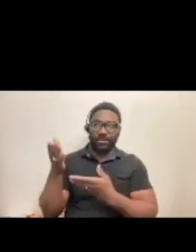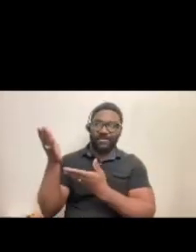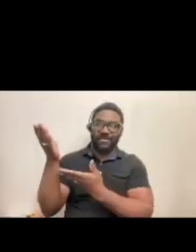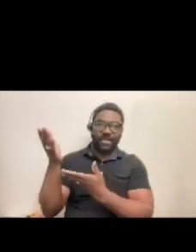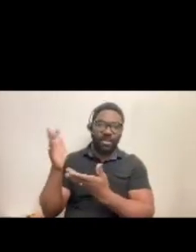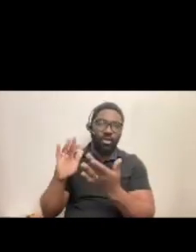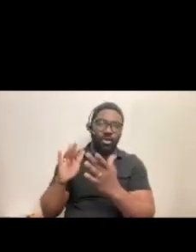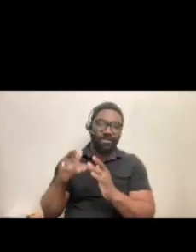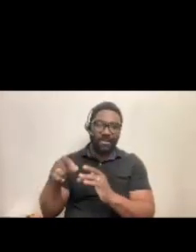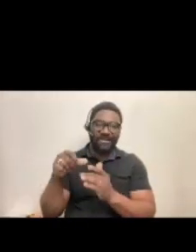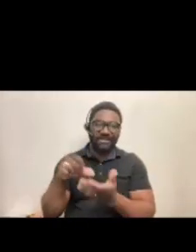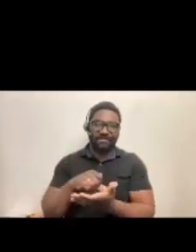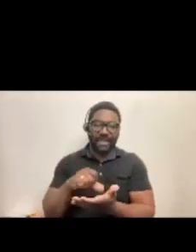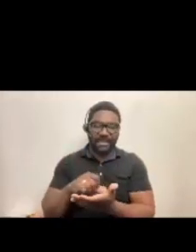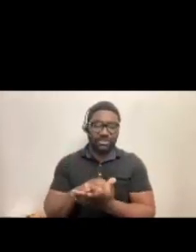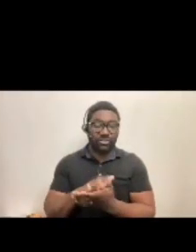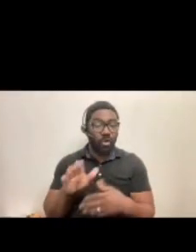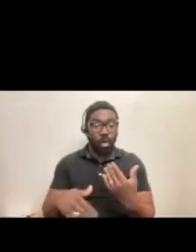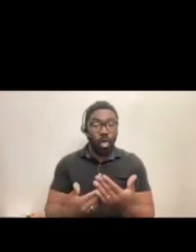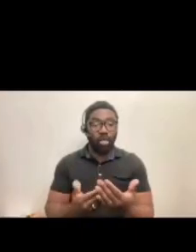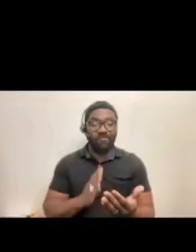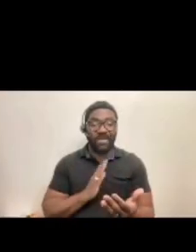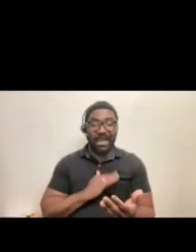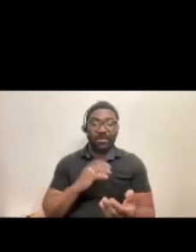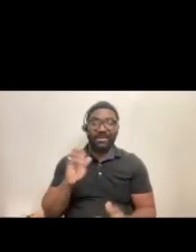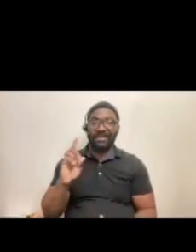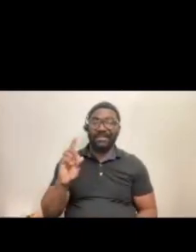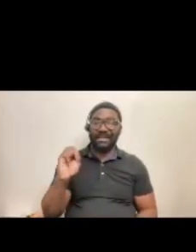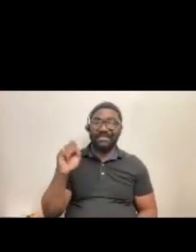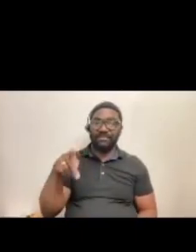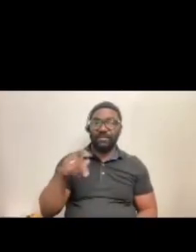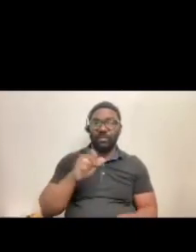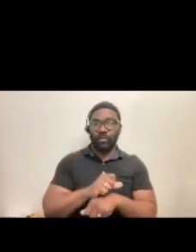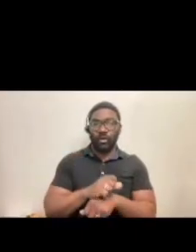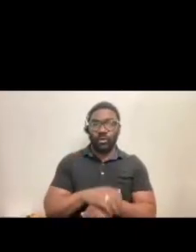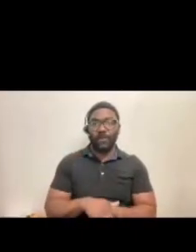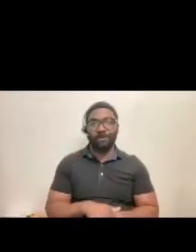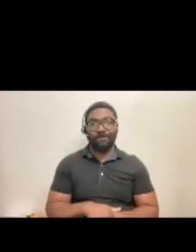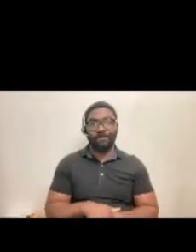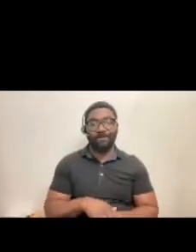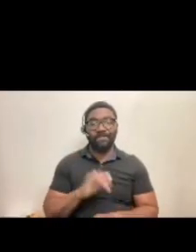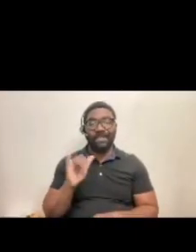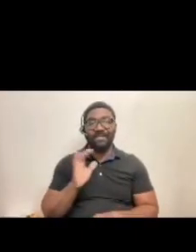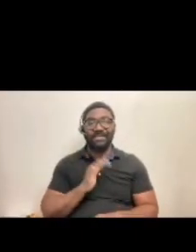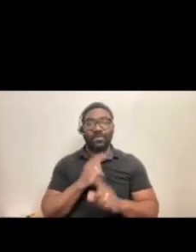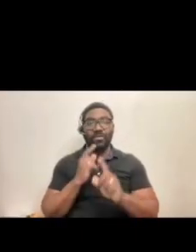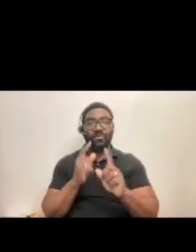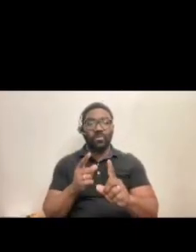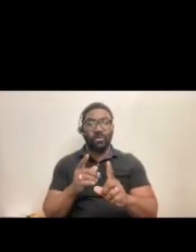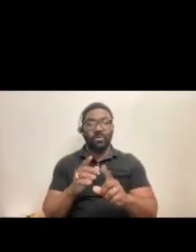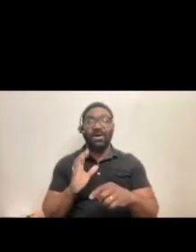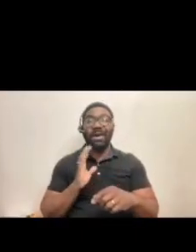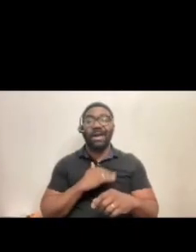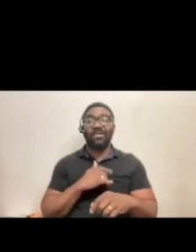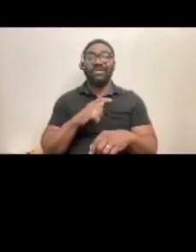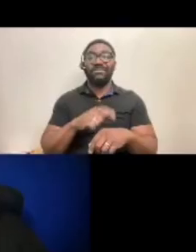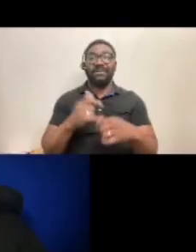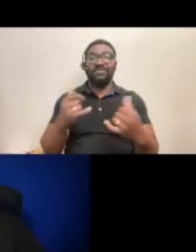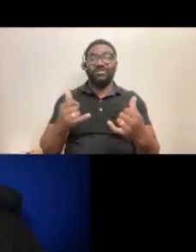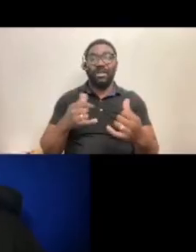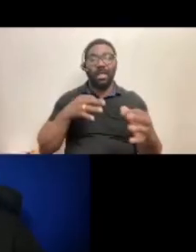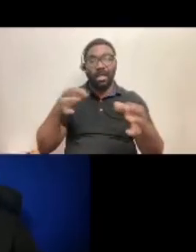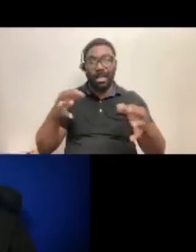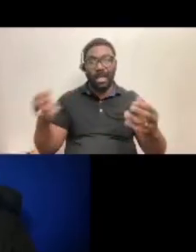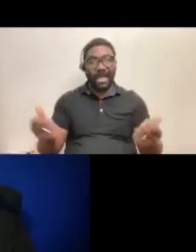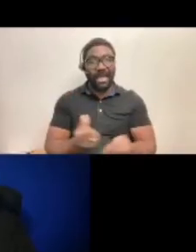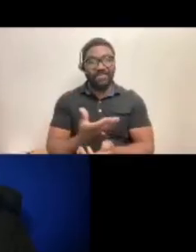of our DSP work relatively easily. That's our goal. So with our time today, I won't go through everything that